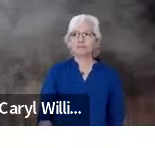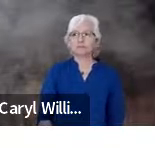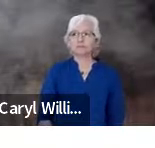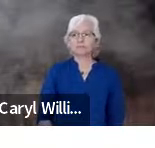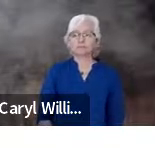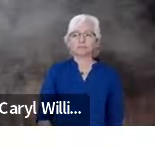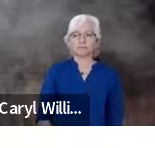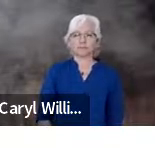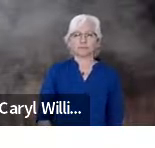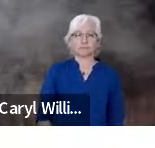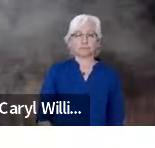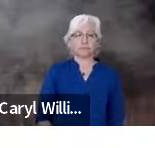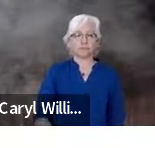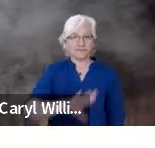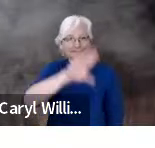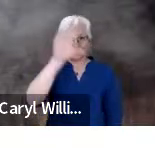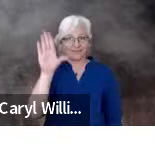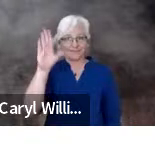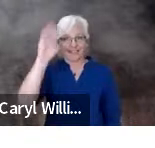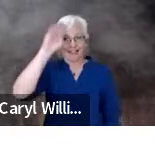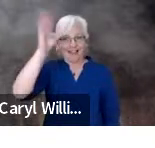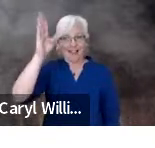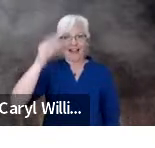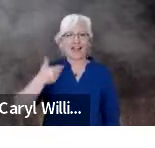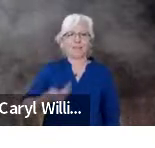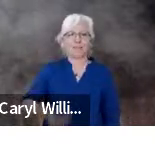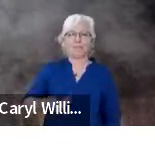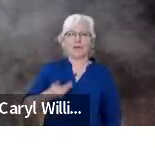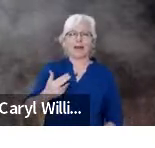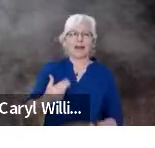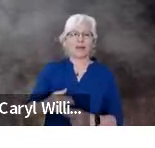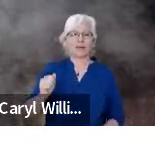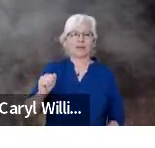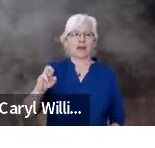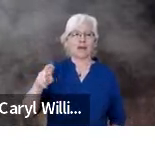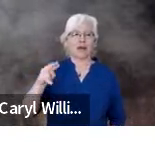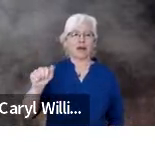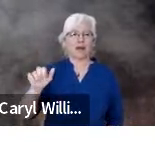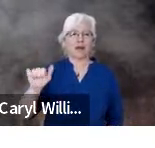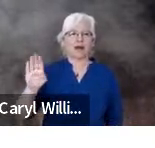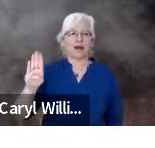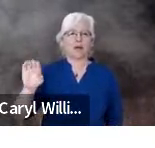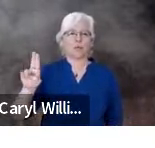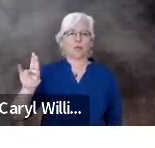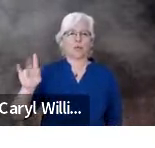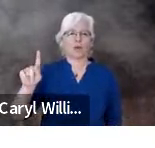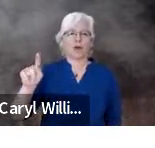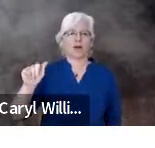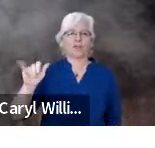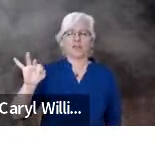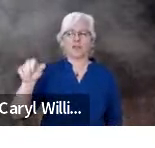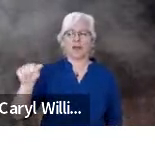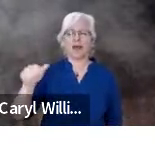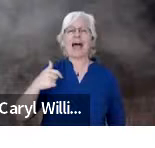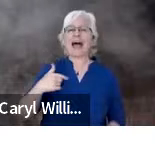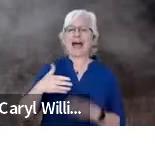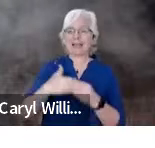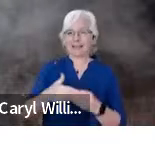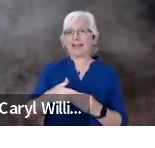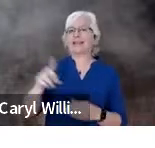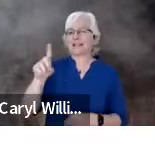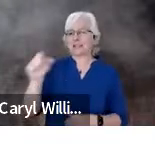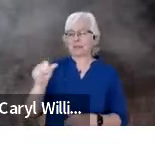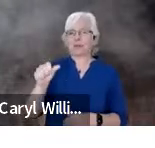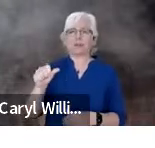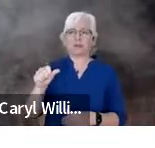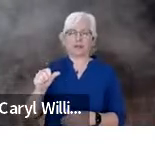Hi, everyone. My name is Ariana Abulafia, and I lead the disability rights work at the Center for Democracy and Technology,